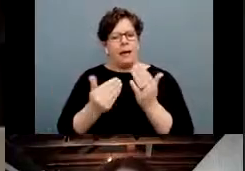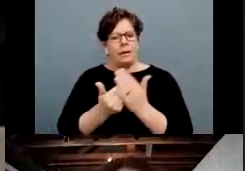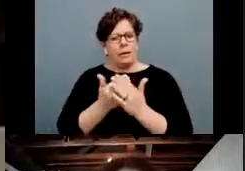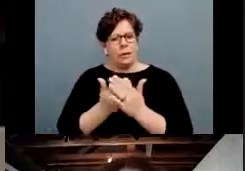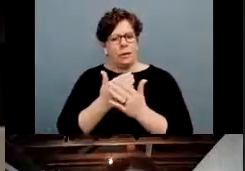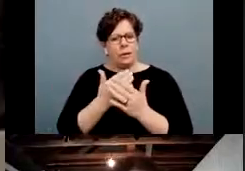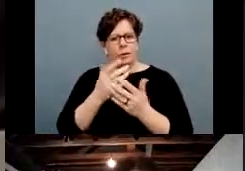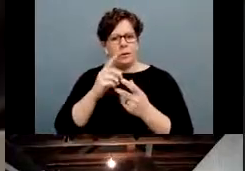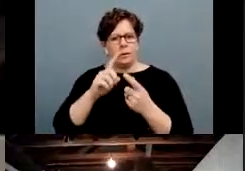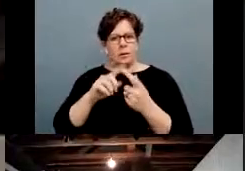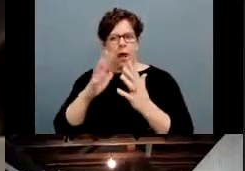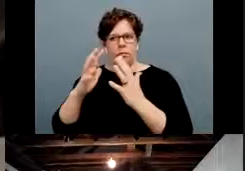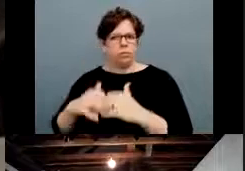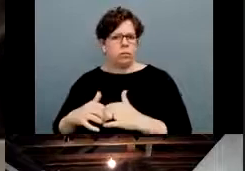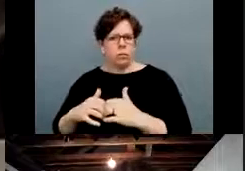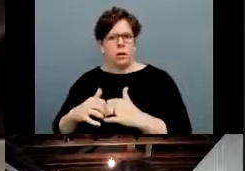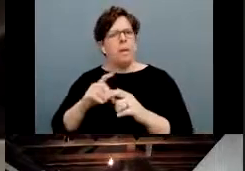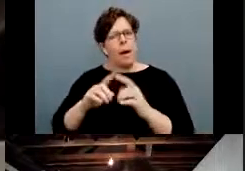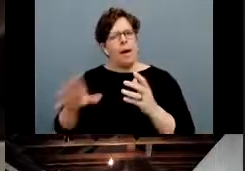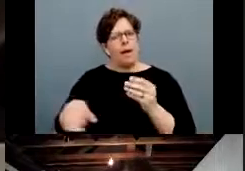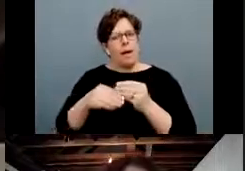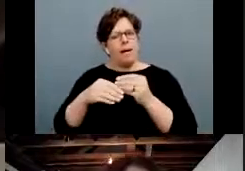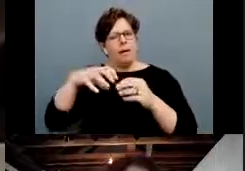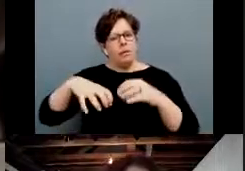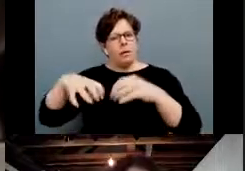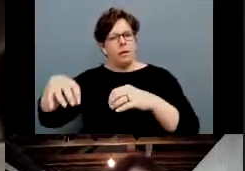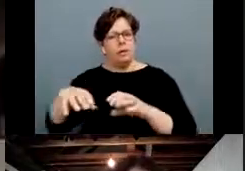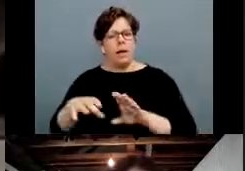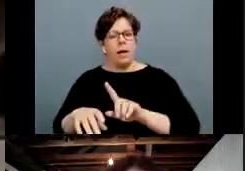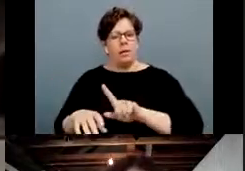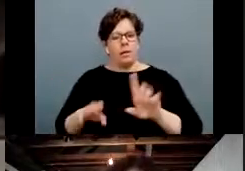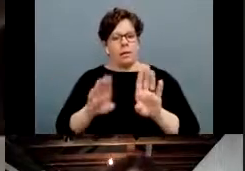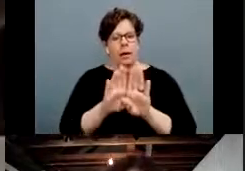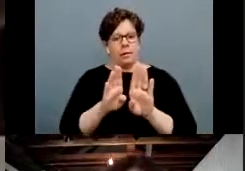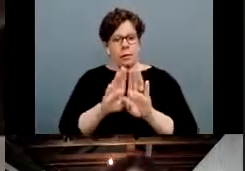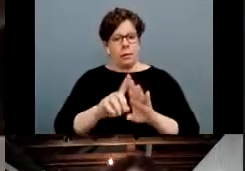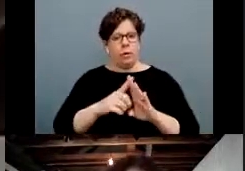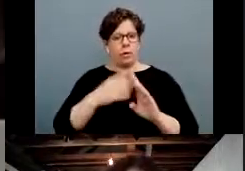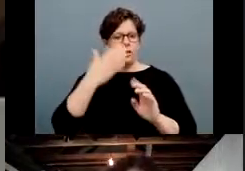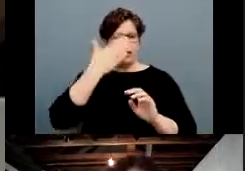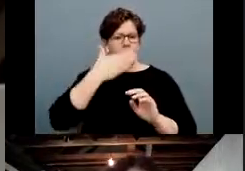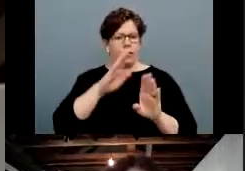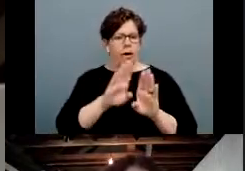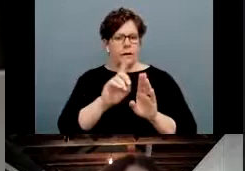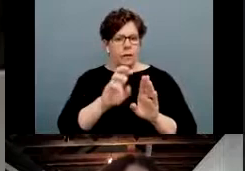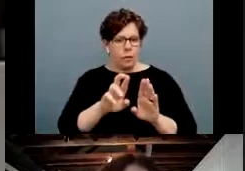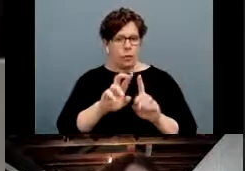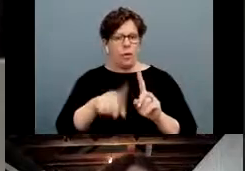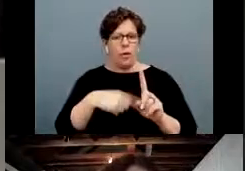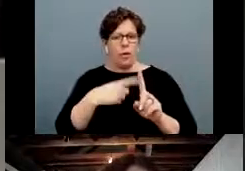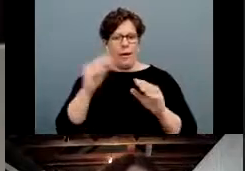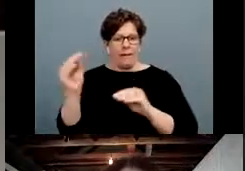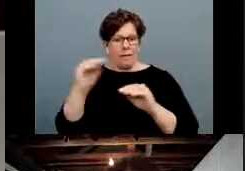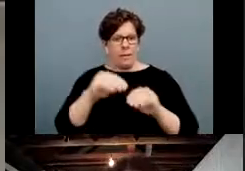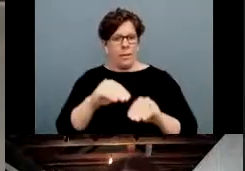rebuilding. So the doors that we're looking at here, the door to the left served as the original front door when the family moved in. They